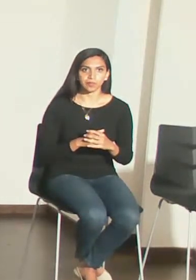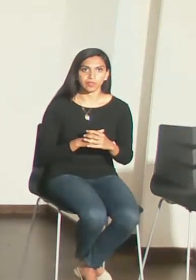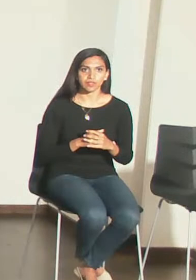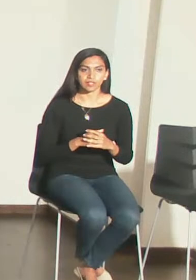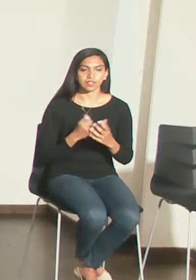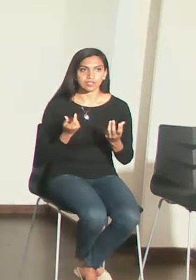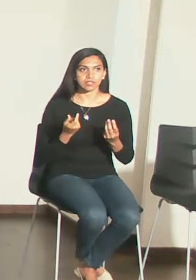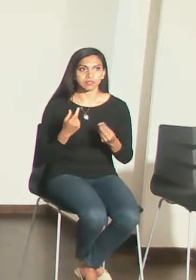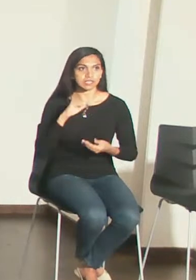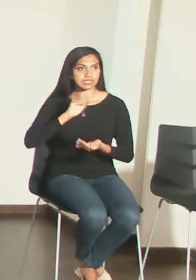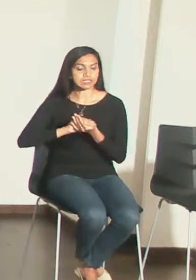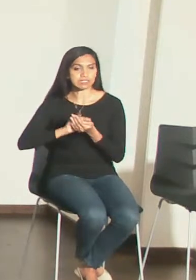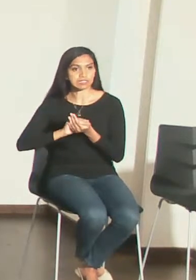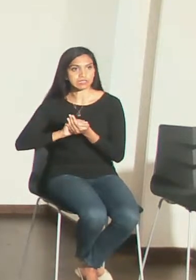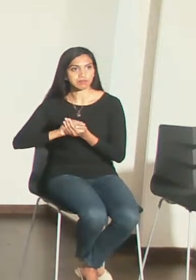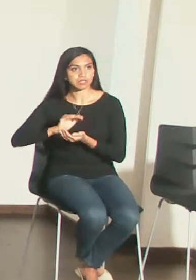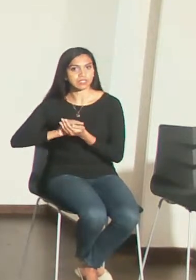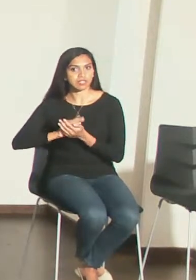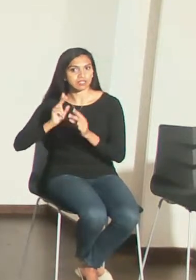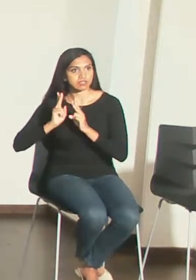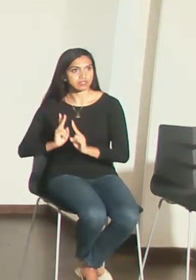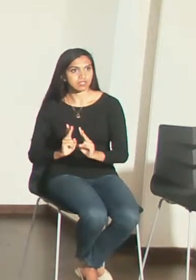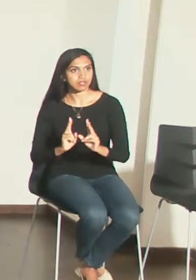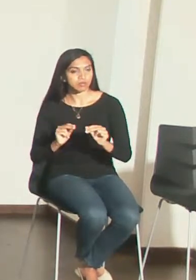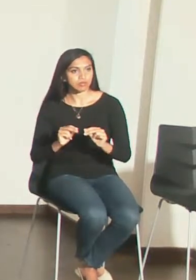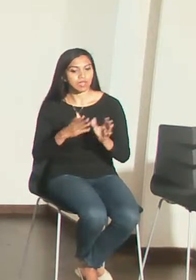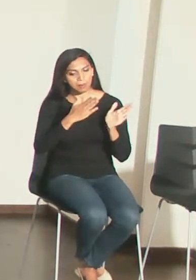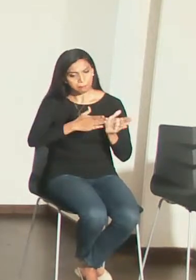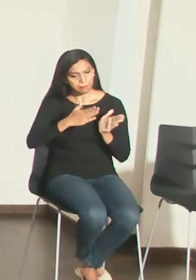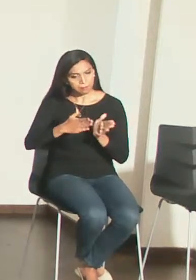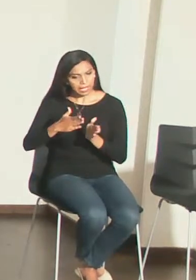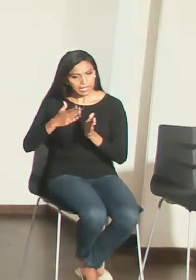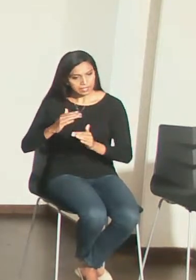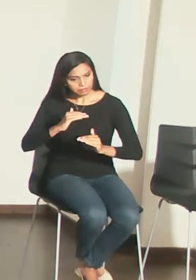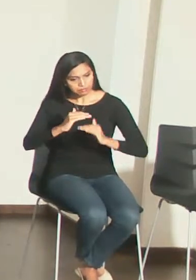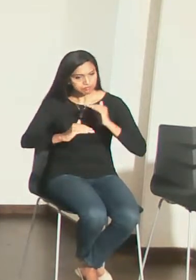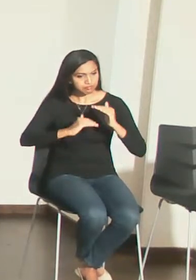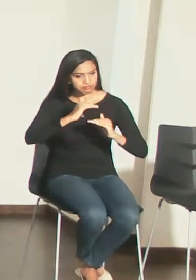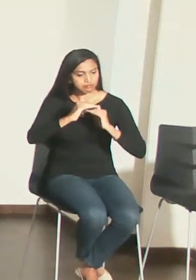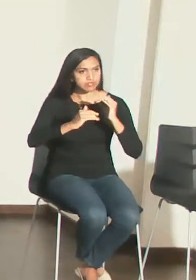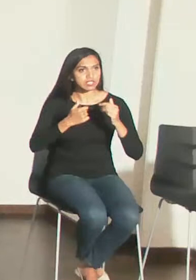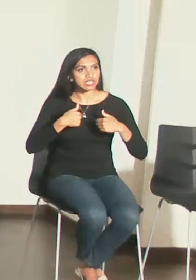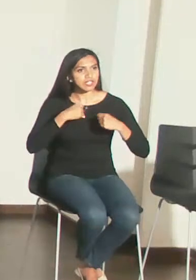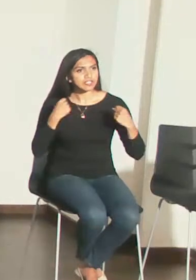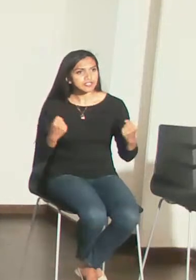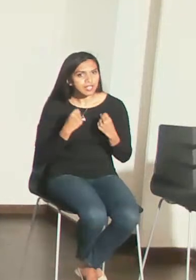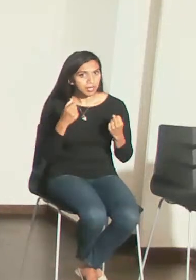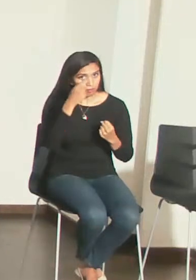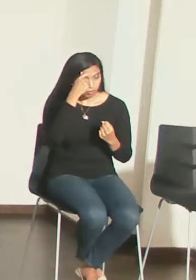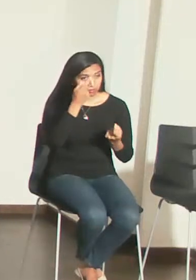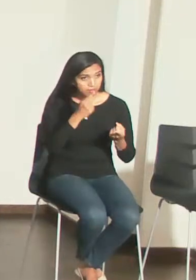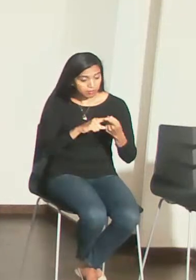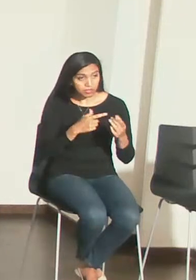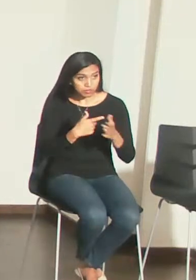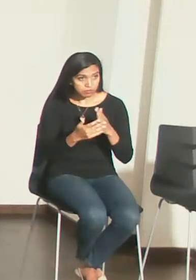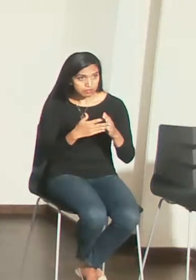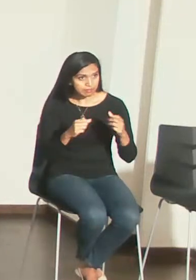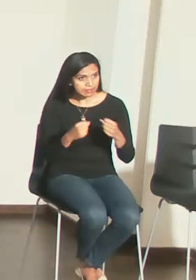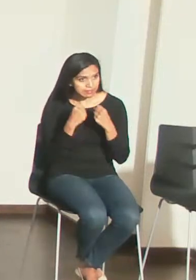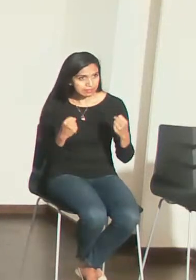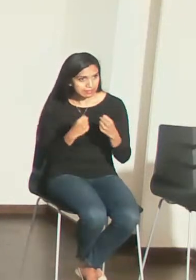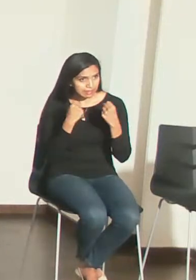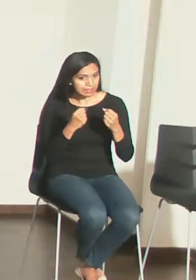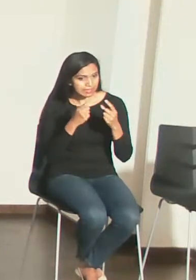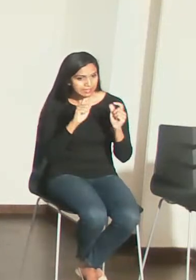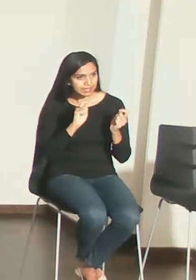eating themselves in. And sort of a method of just risking everything in order to push at something new.